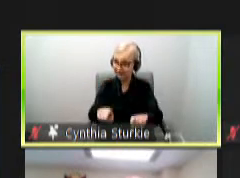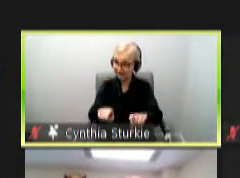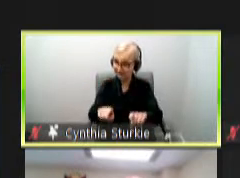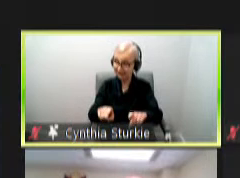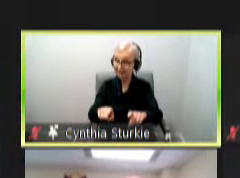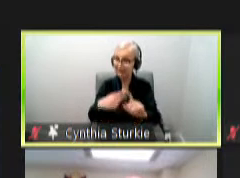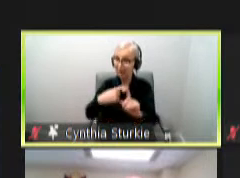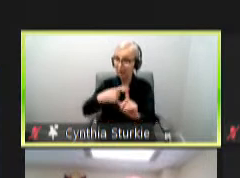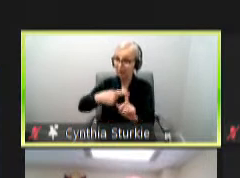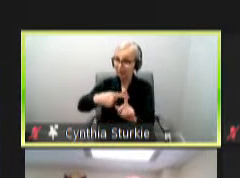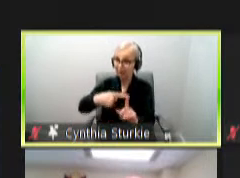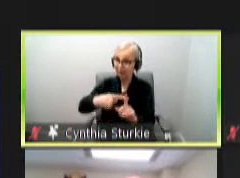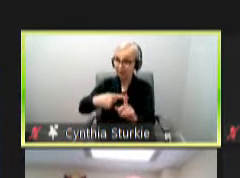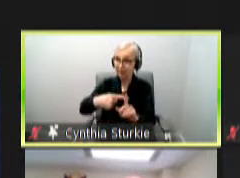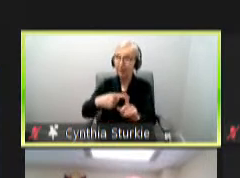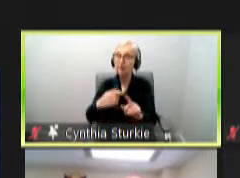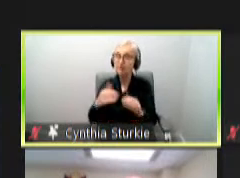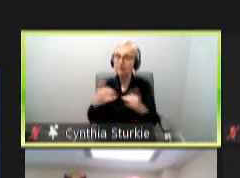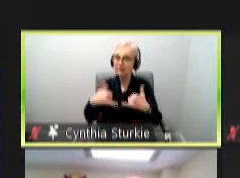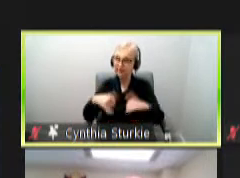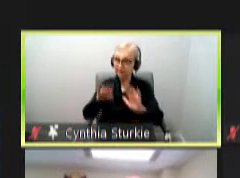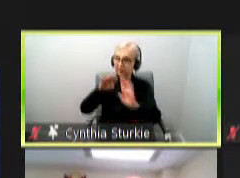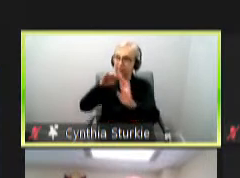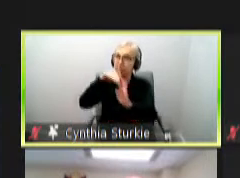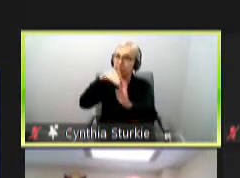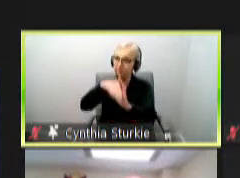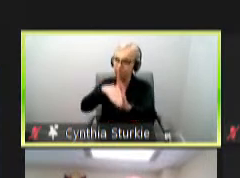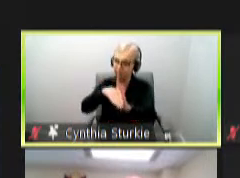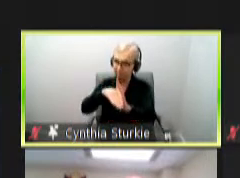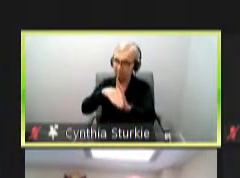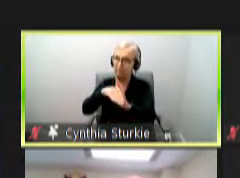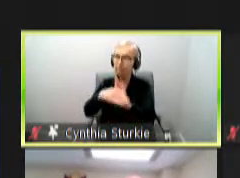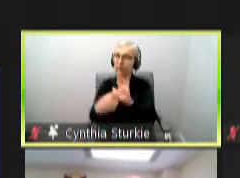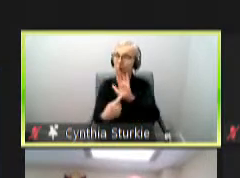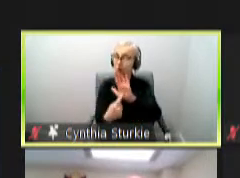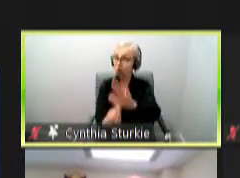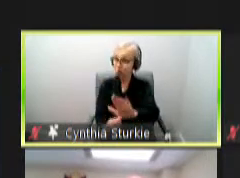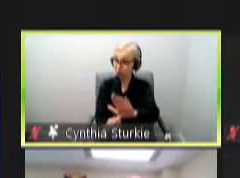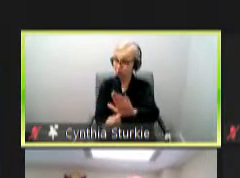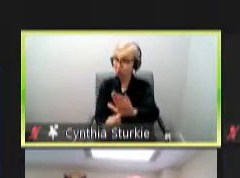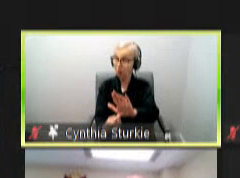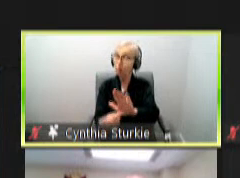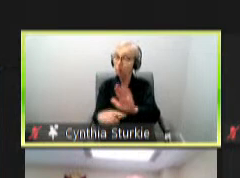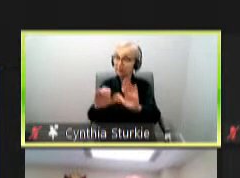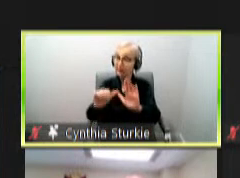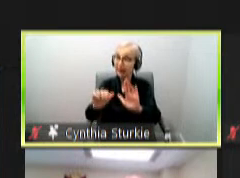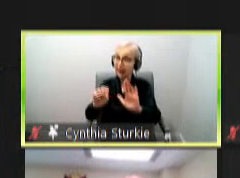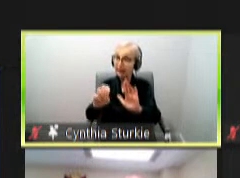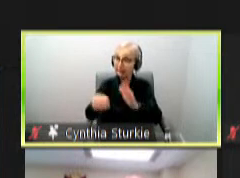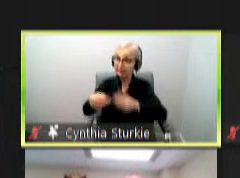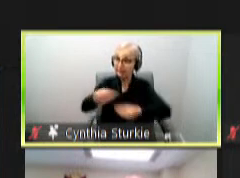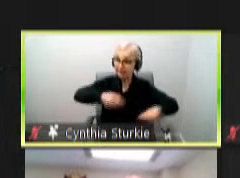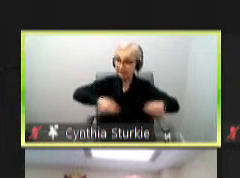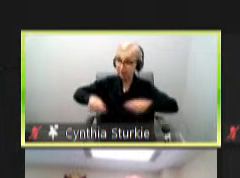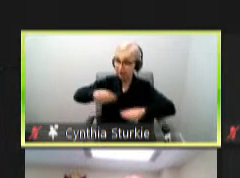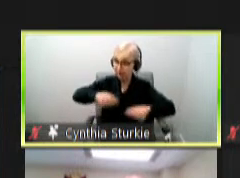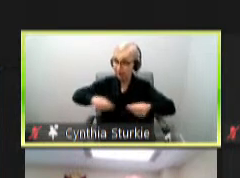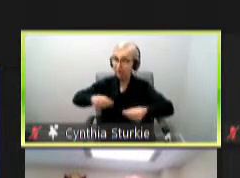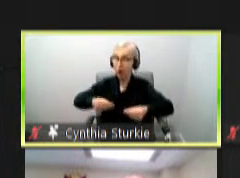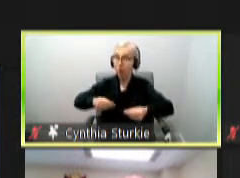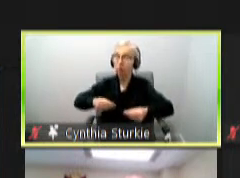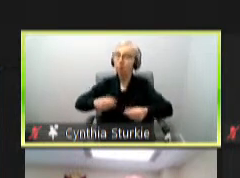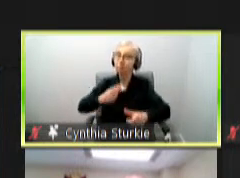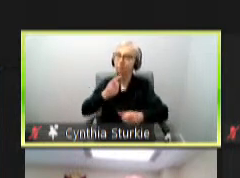we are seeing that same very clear downward trajectory. Again, another indicator that cases and transmission continues to move in the right